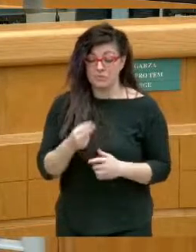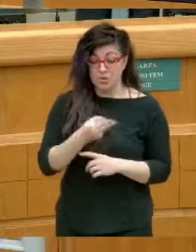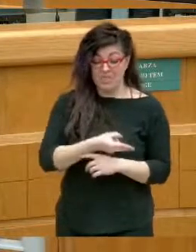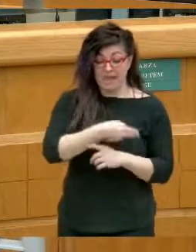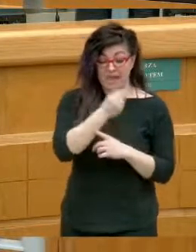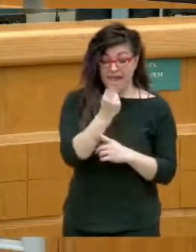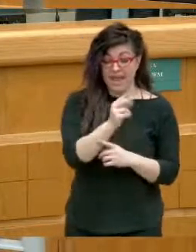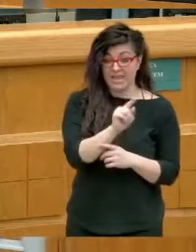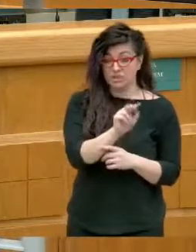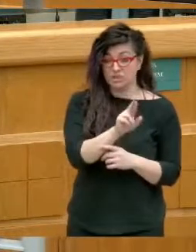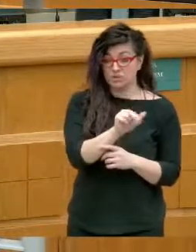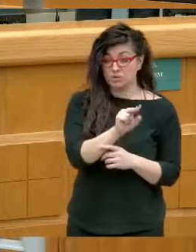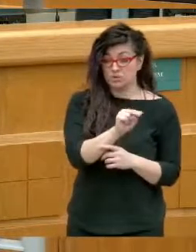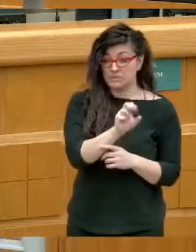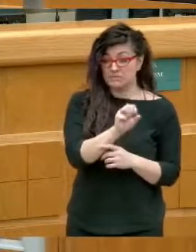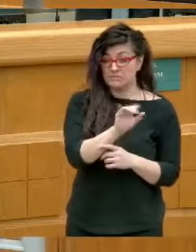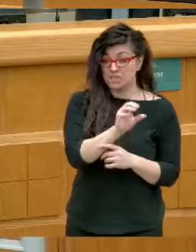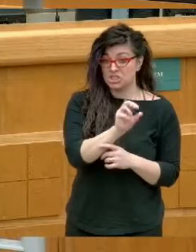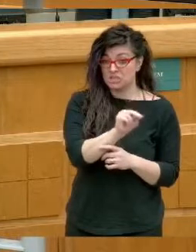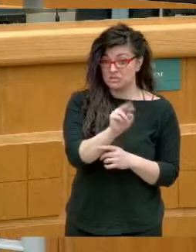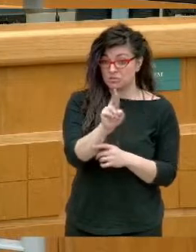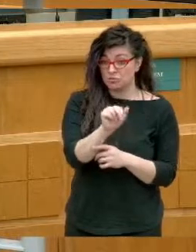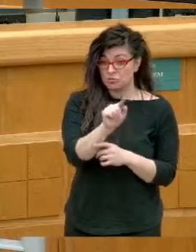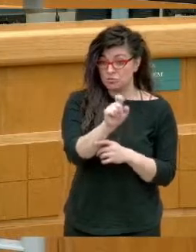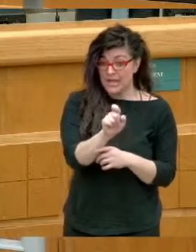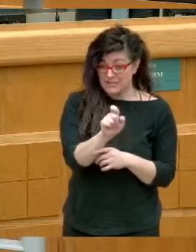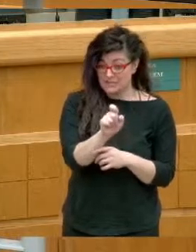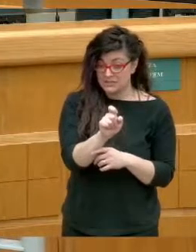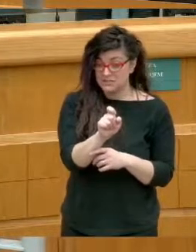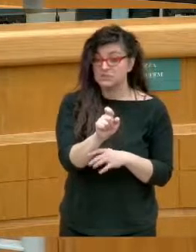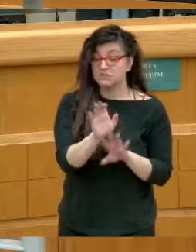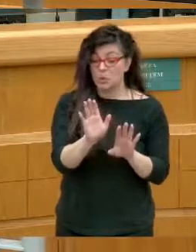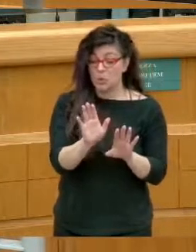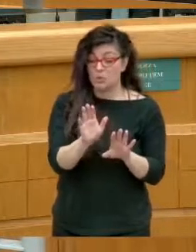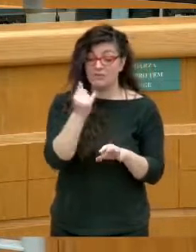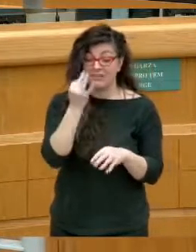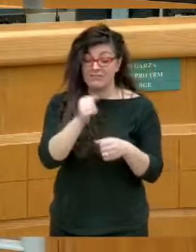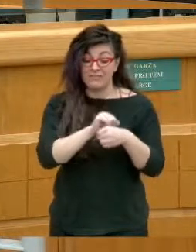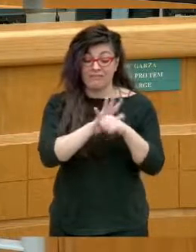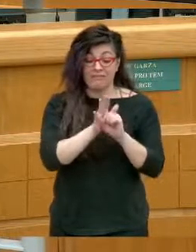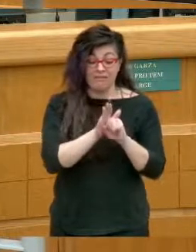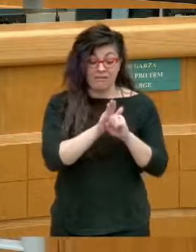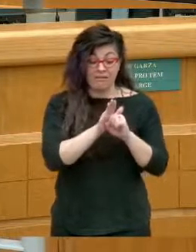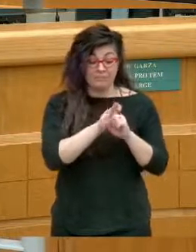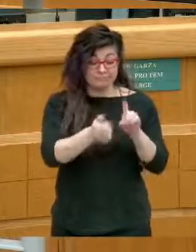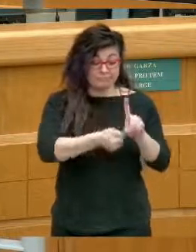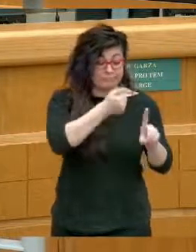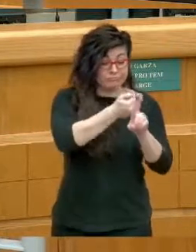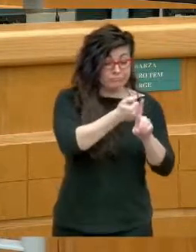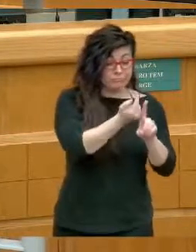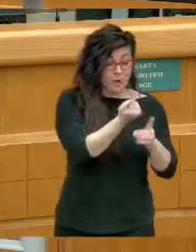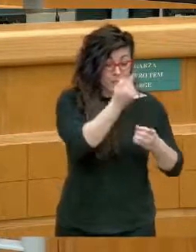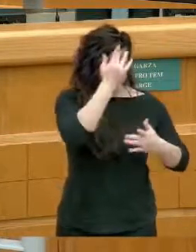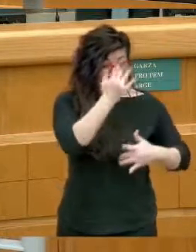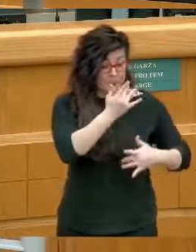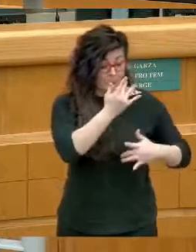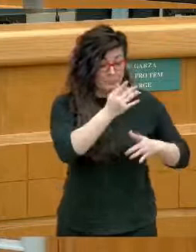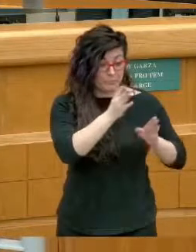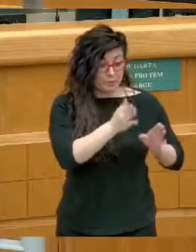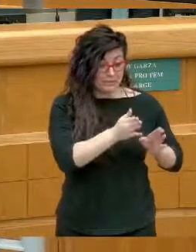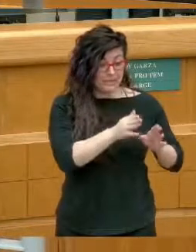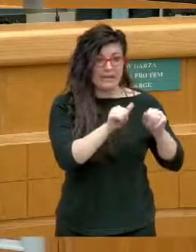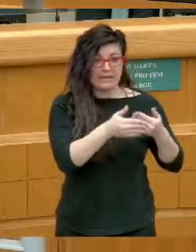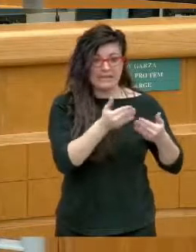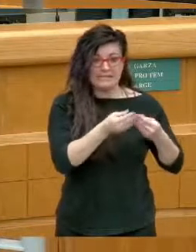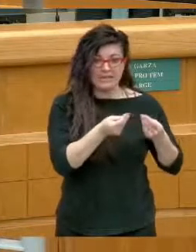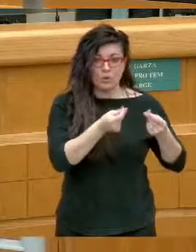the outbreak area leads to once COVID-19 gets in there, it gets transmitted more rapidly to more